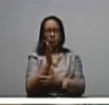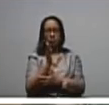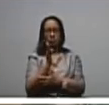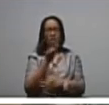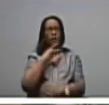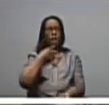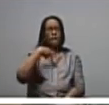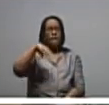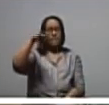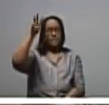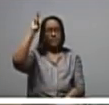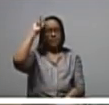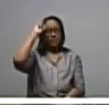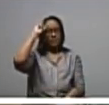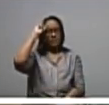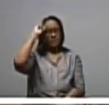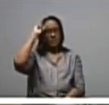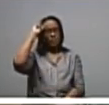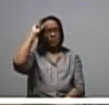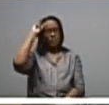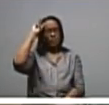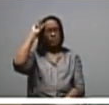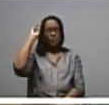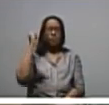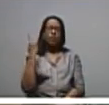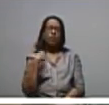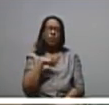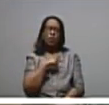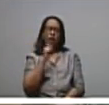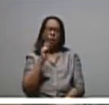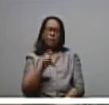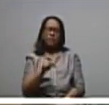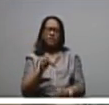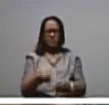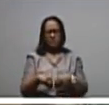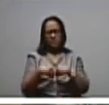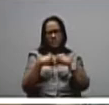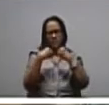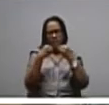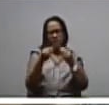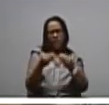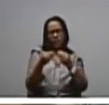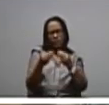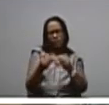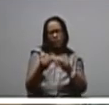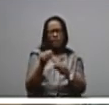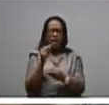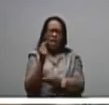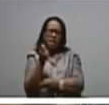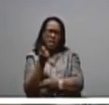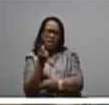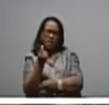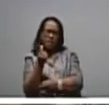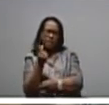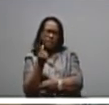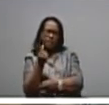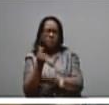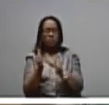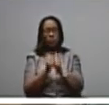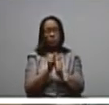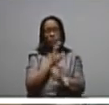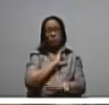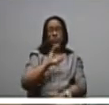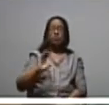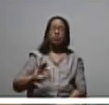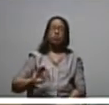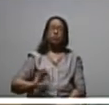baptism. And we have to give a little bit with Christ to, in some measure,